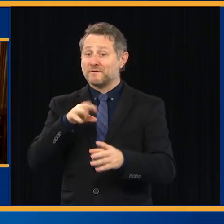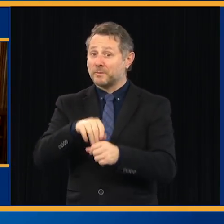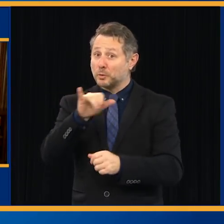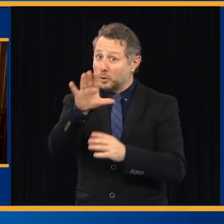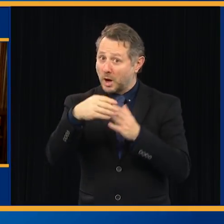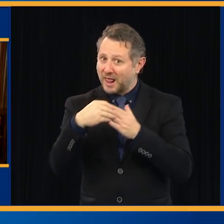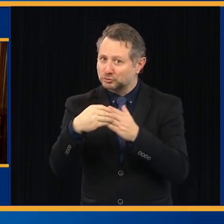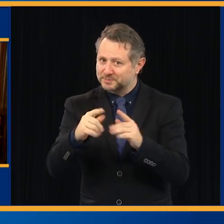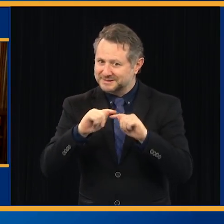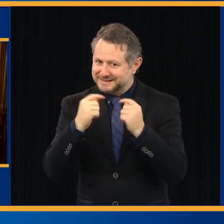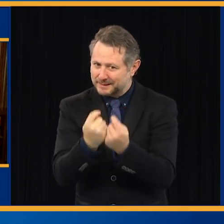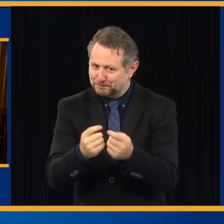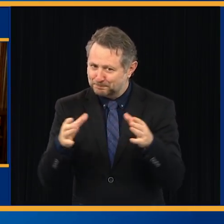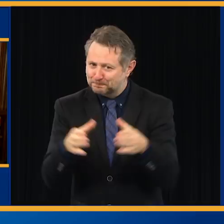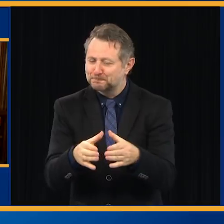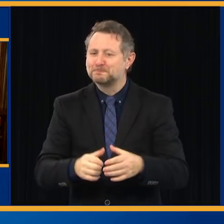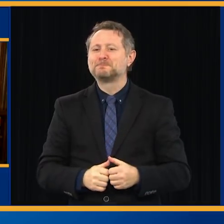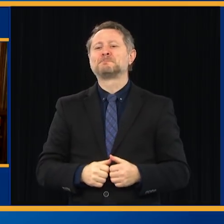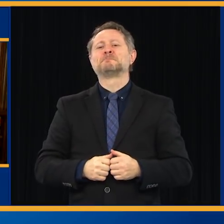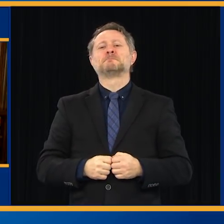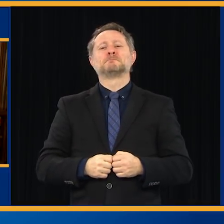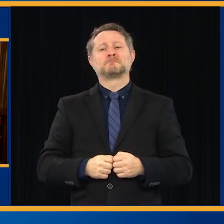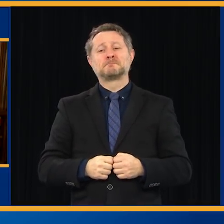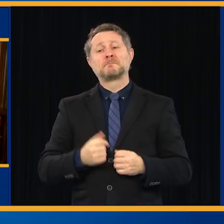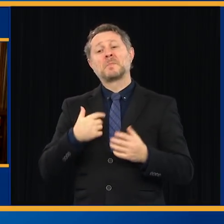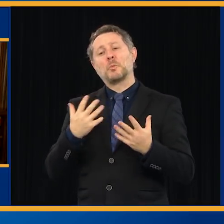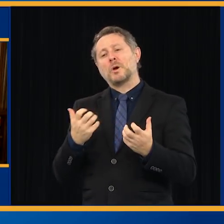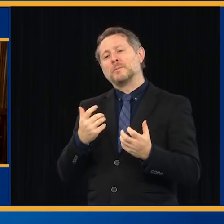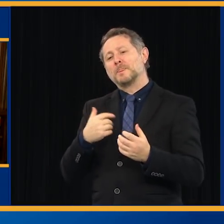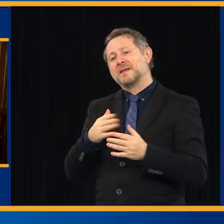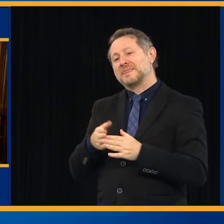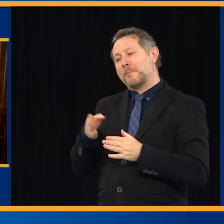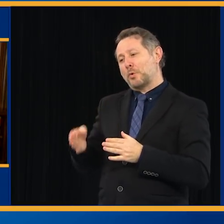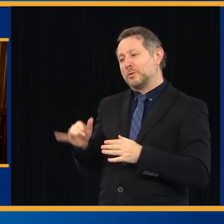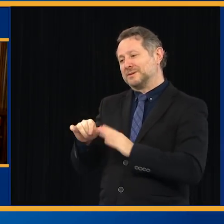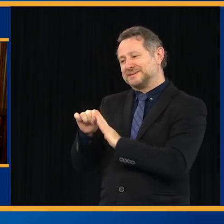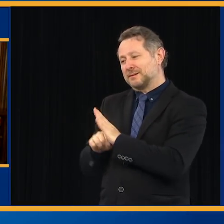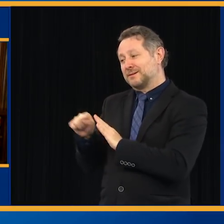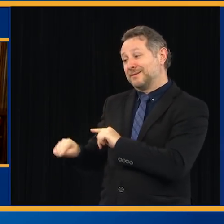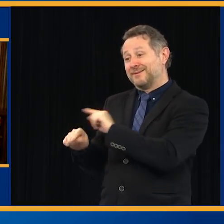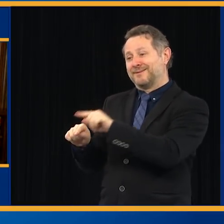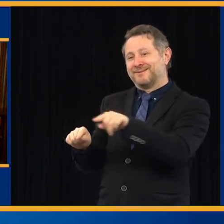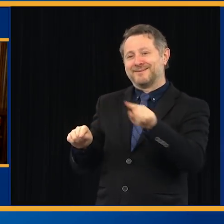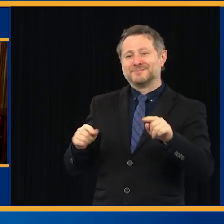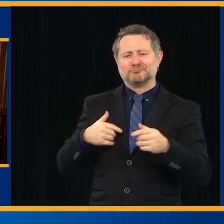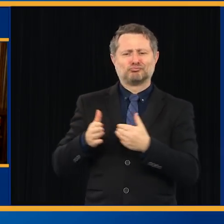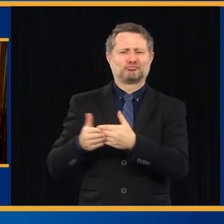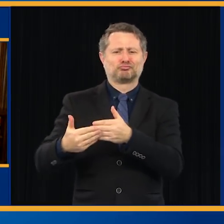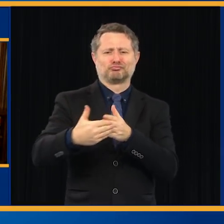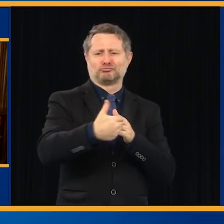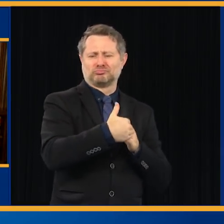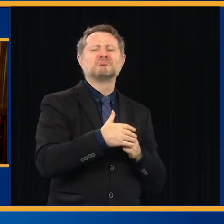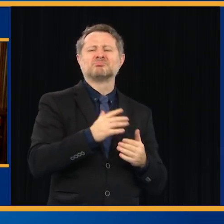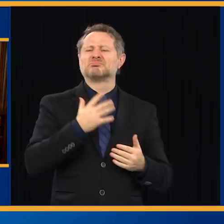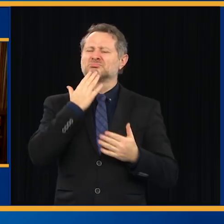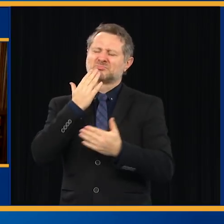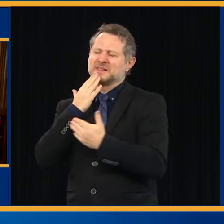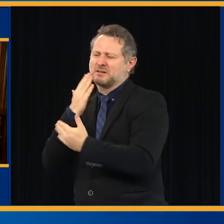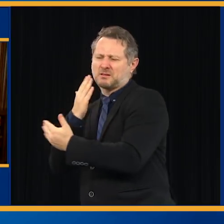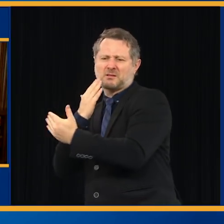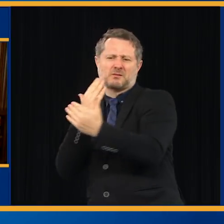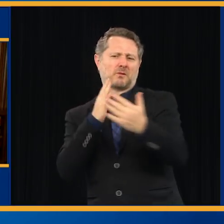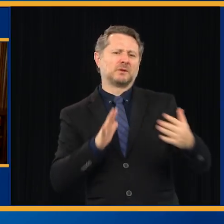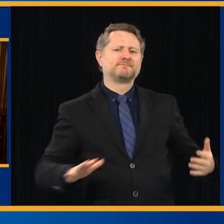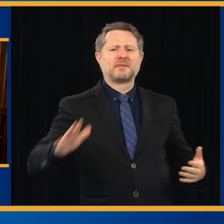Cuomo, with, again, my two neighbors here in the southern end of our coalition. And to each of you, thanks for the